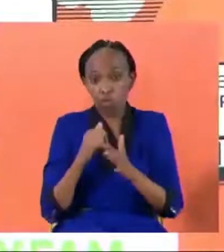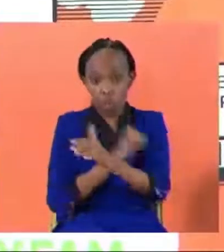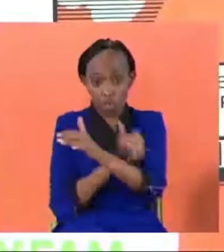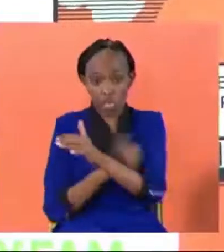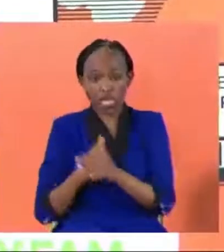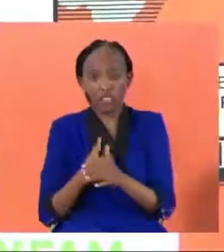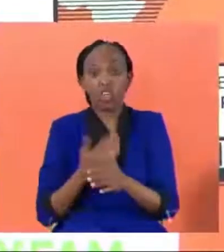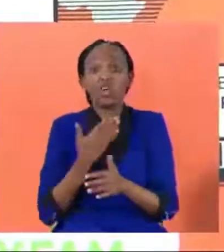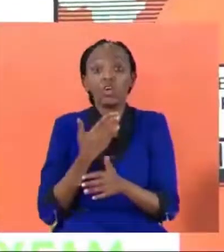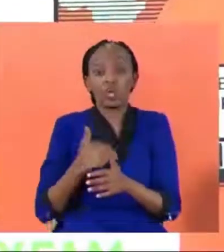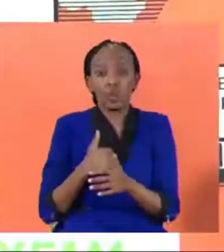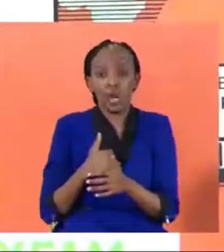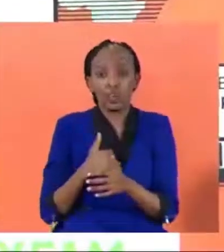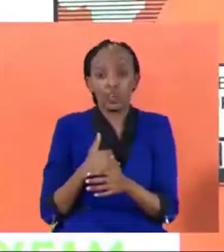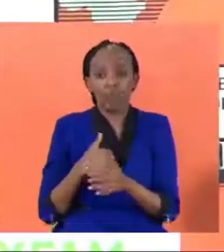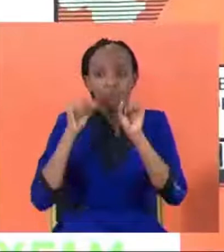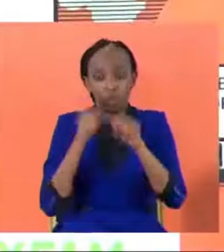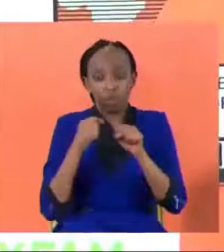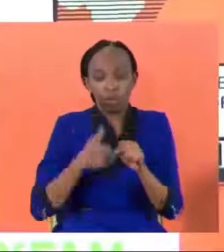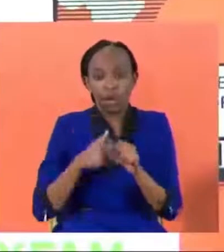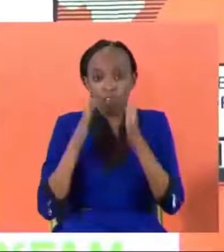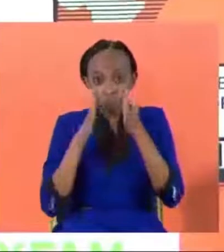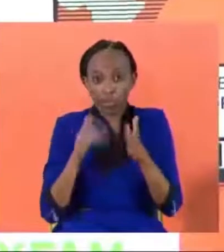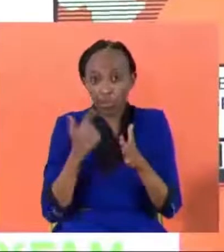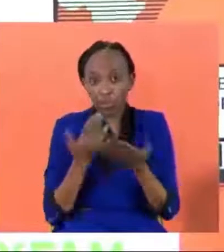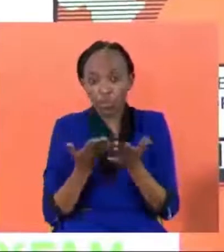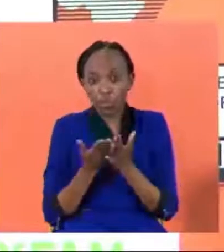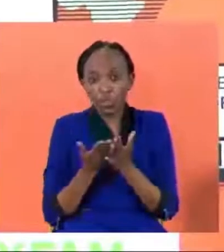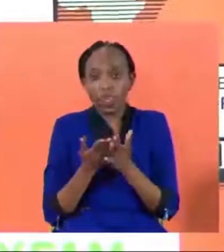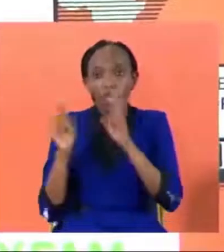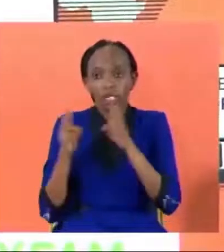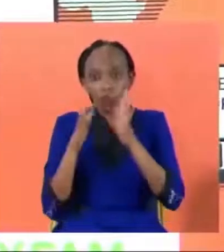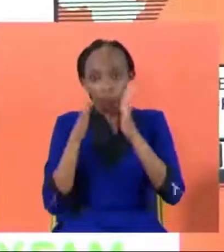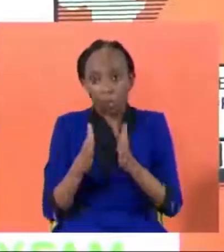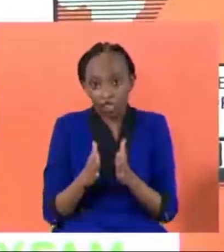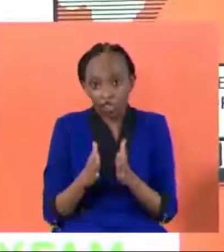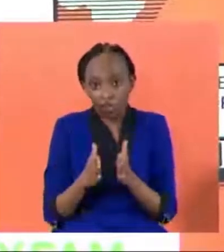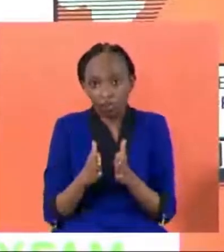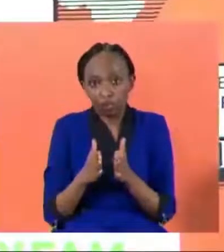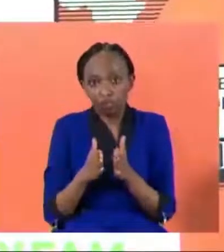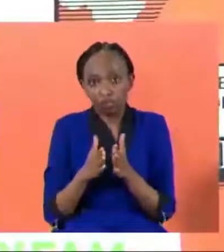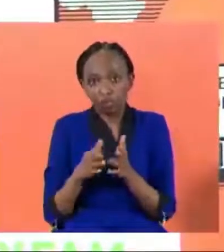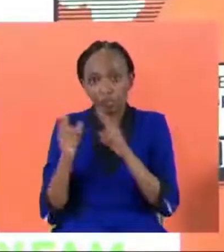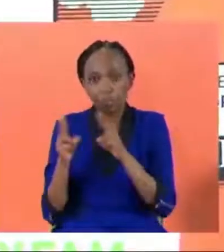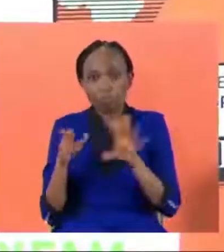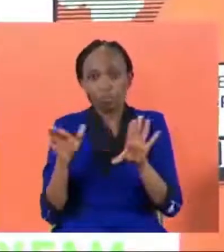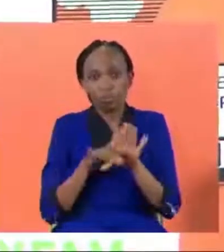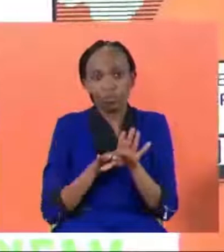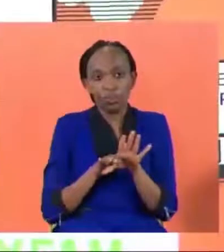authority. You want to be able to have somebody who is just, the ordinary person, the ordinary